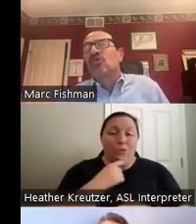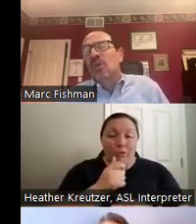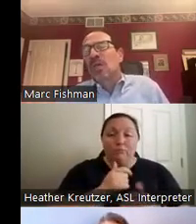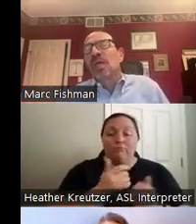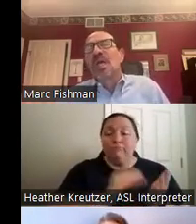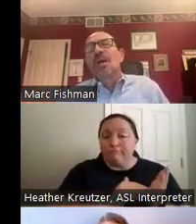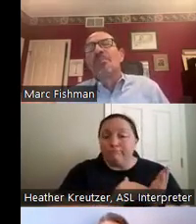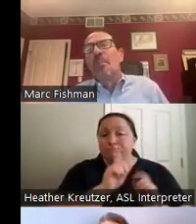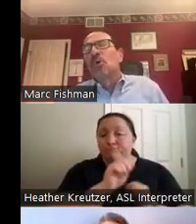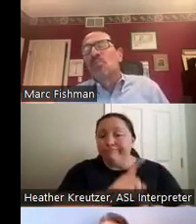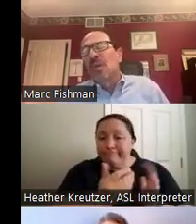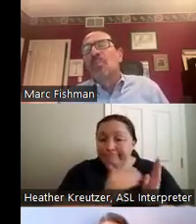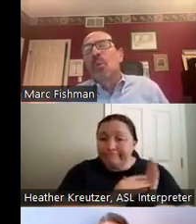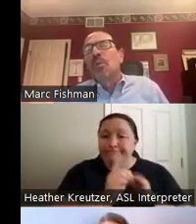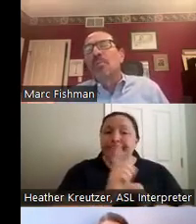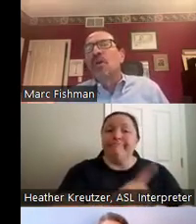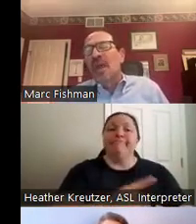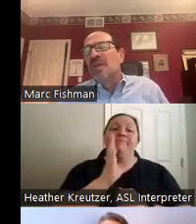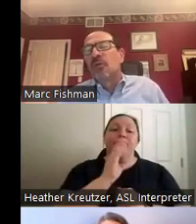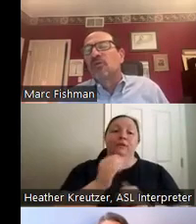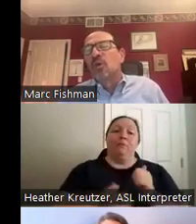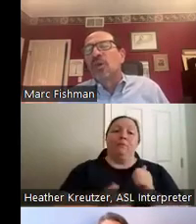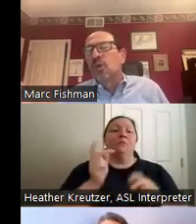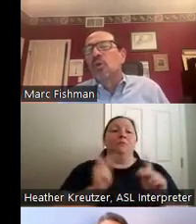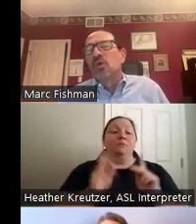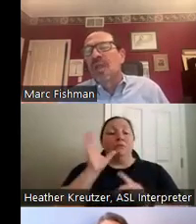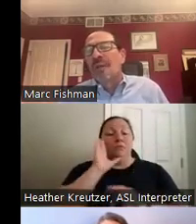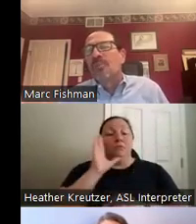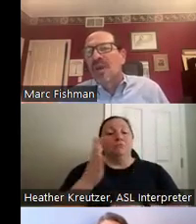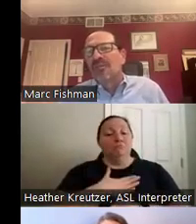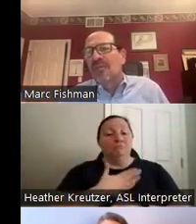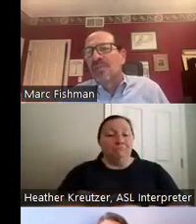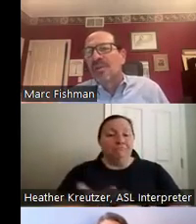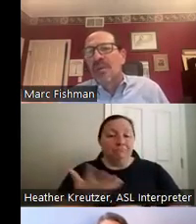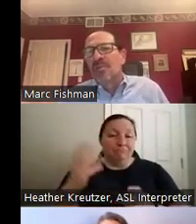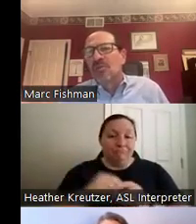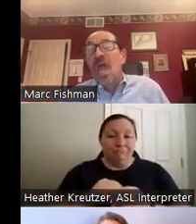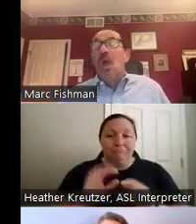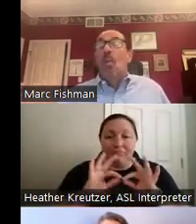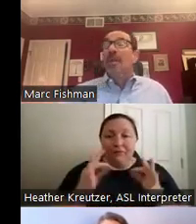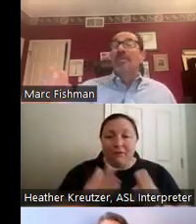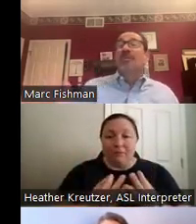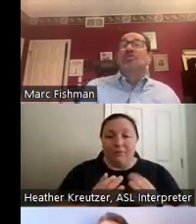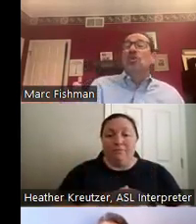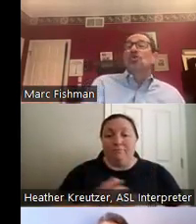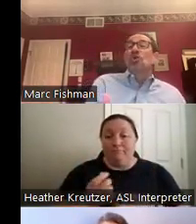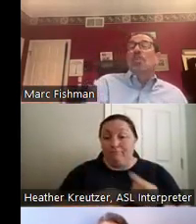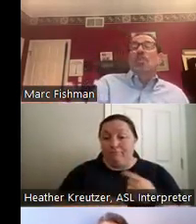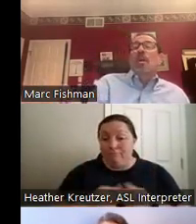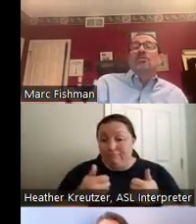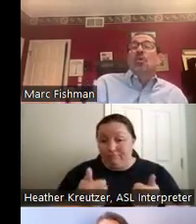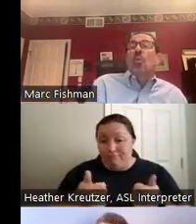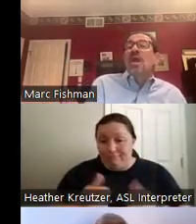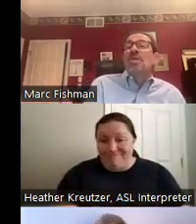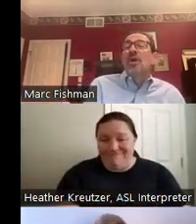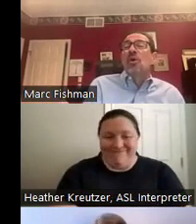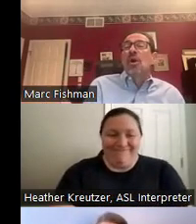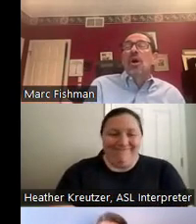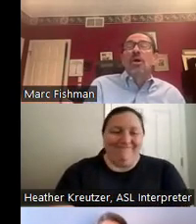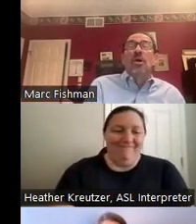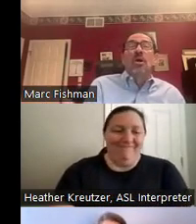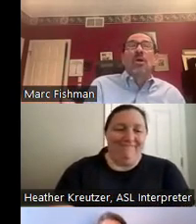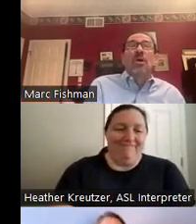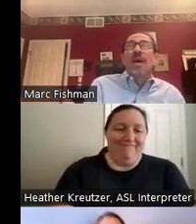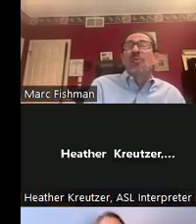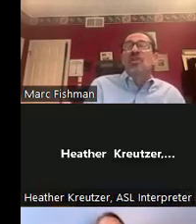and eventually most people will be grateful to include collaborating family members. One of the things you can do to win